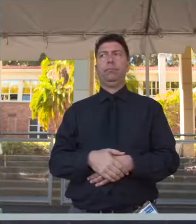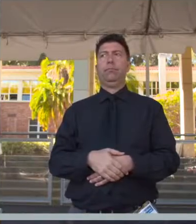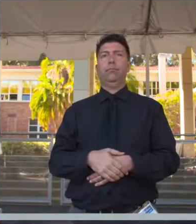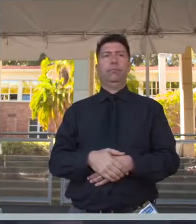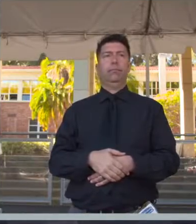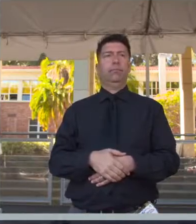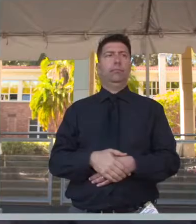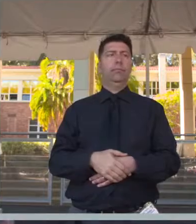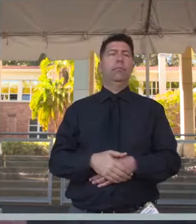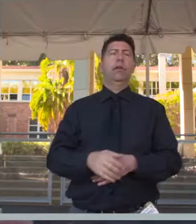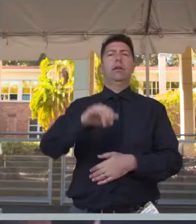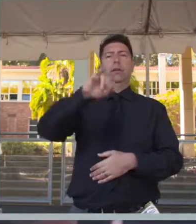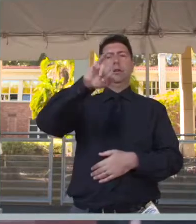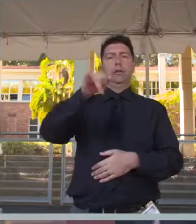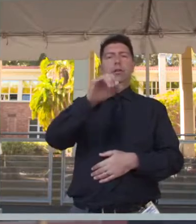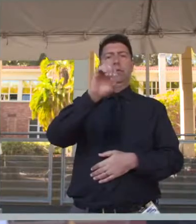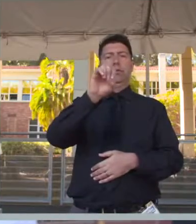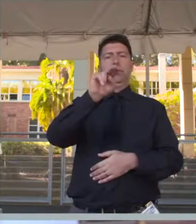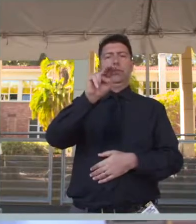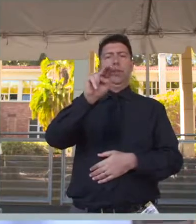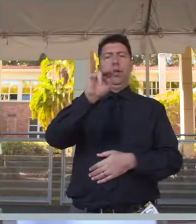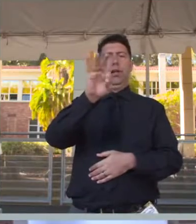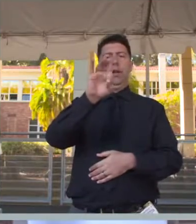Jennifer Lynn.